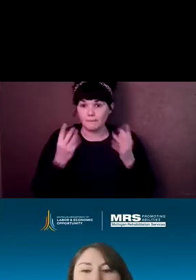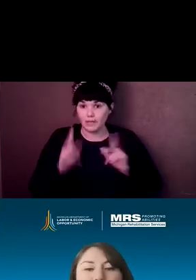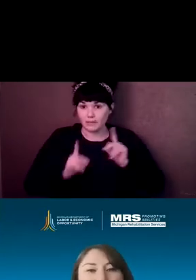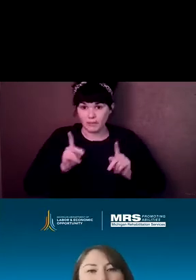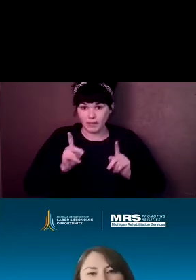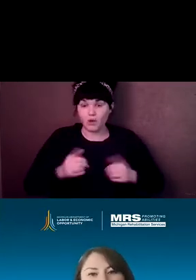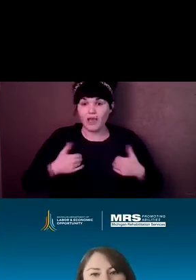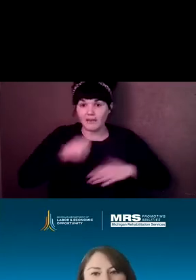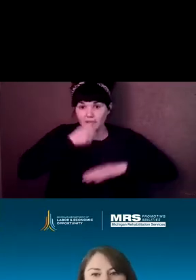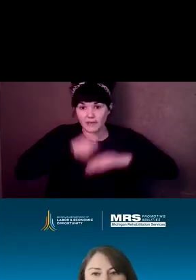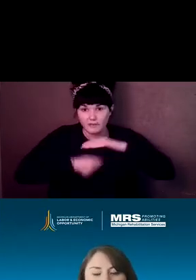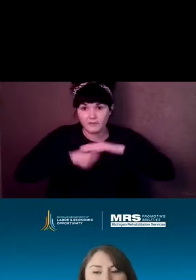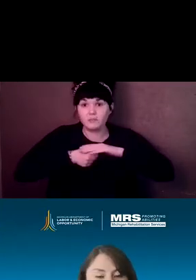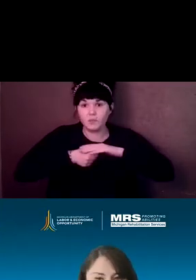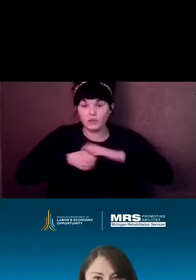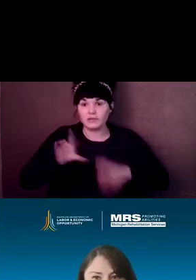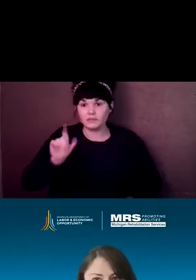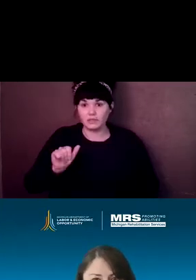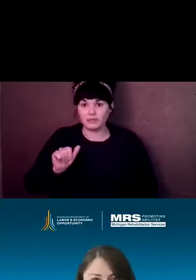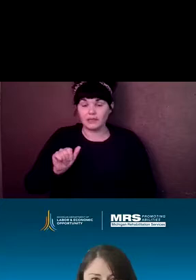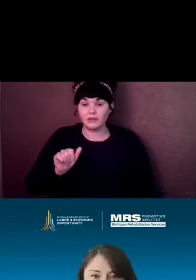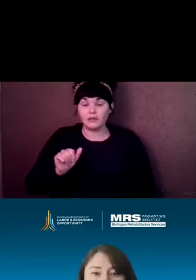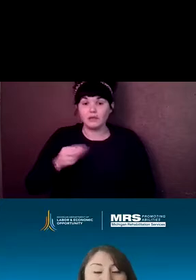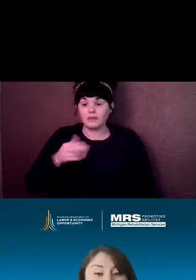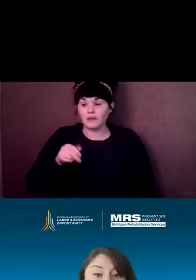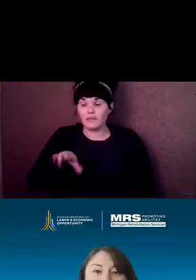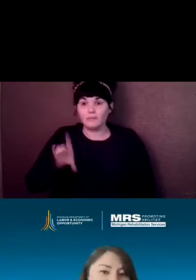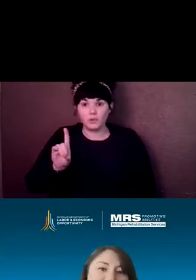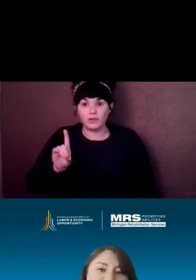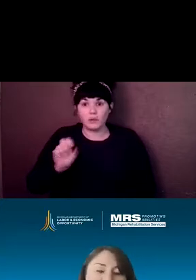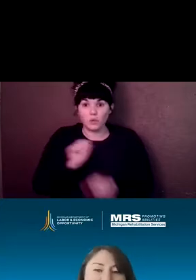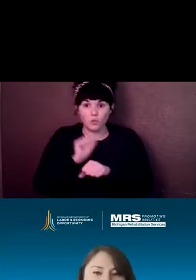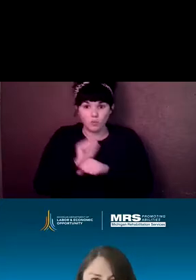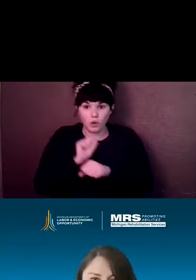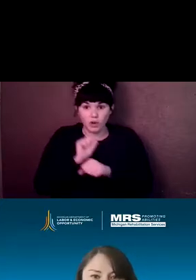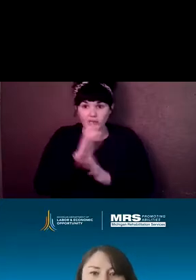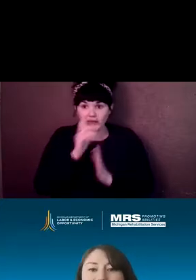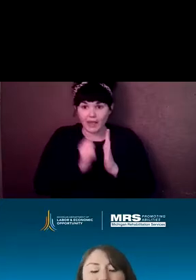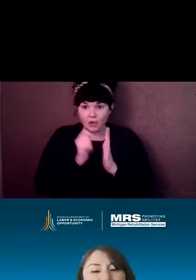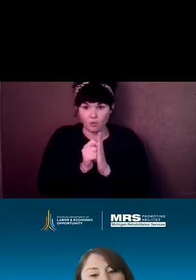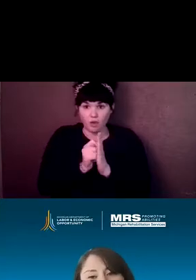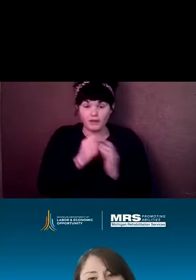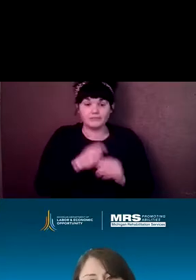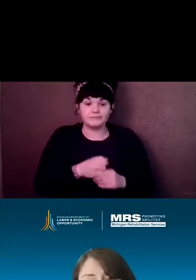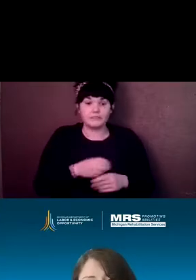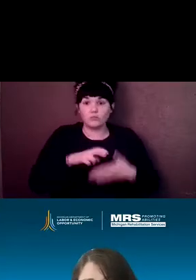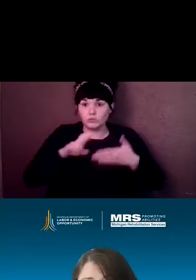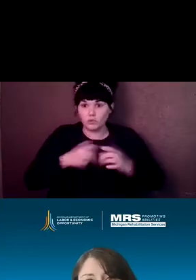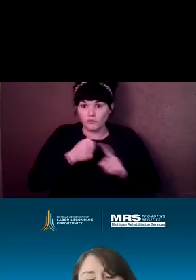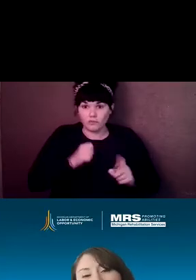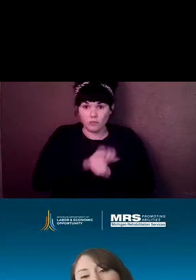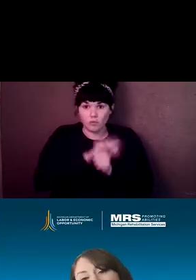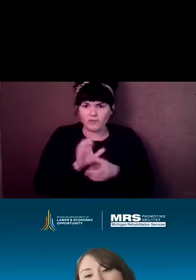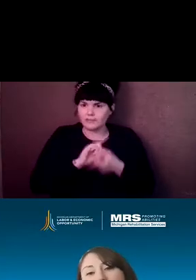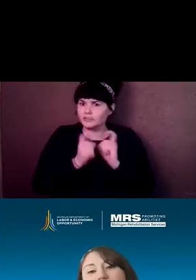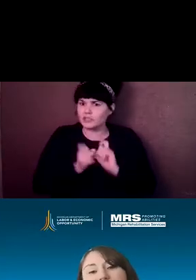disability, the remote work era prompted by COVID has changed their lives for the better. There's lower stress and anxiety,